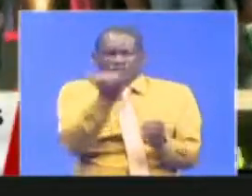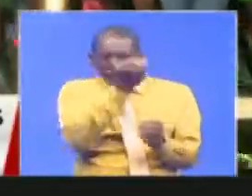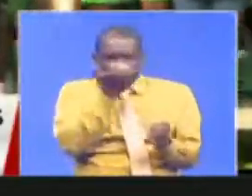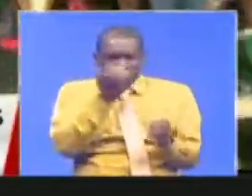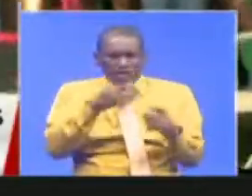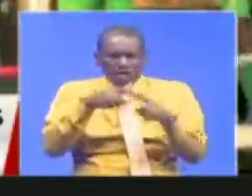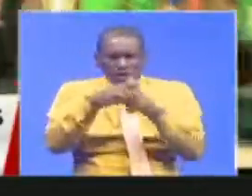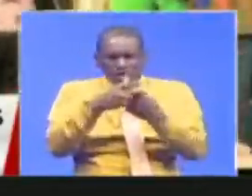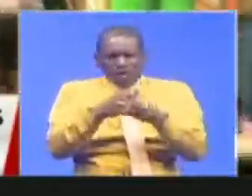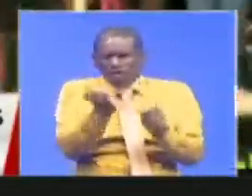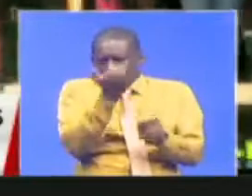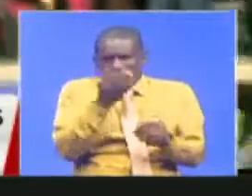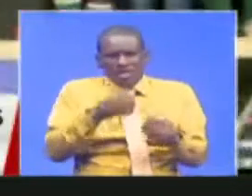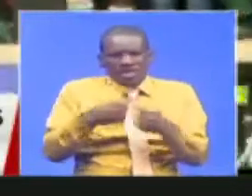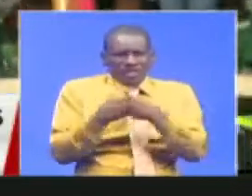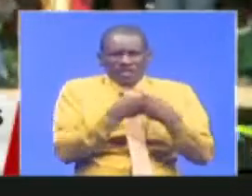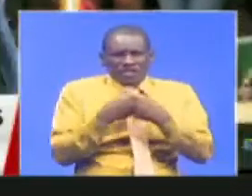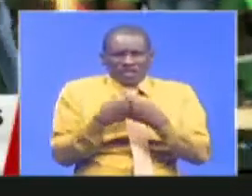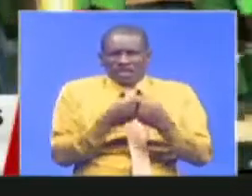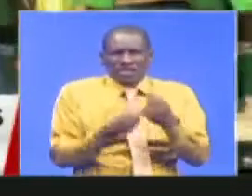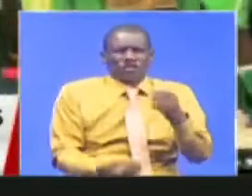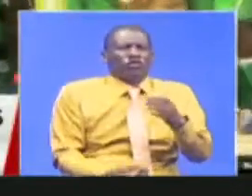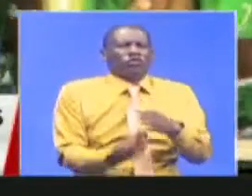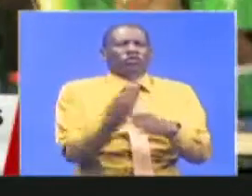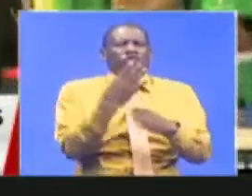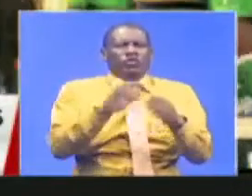remains a stumbling block to the growth of Kenya's top flight league.